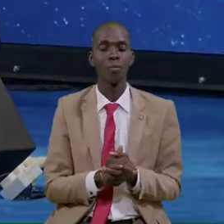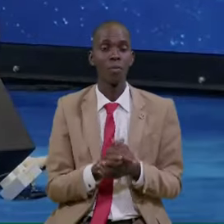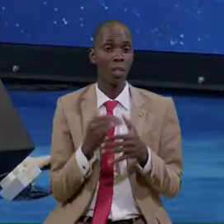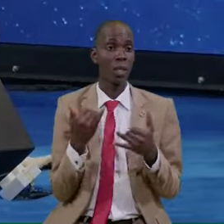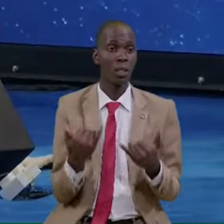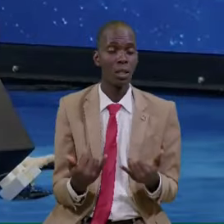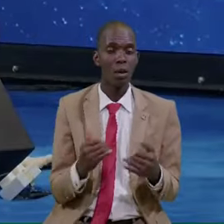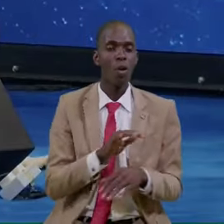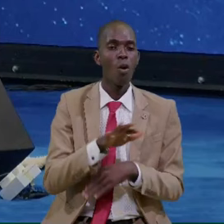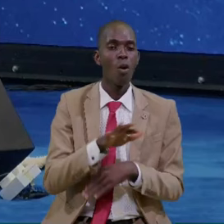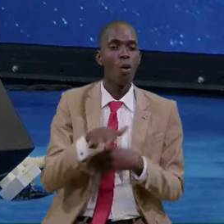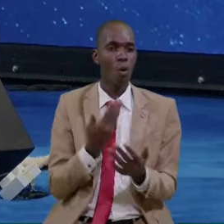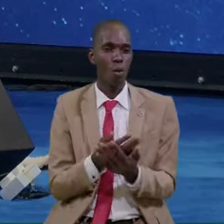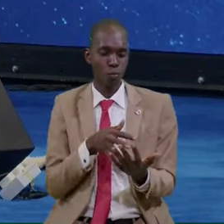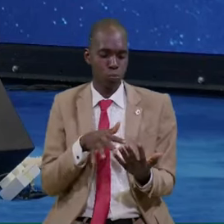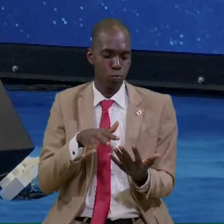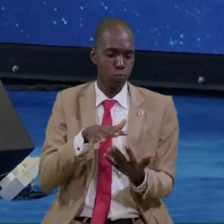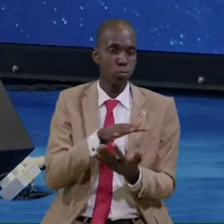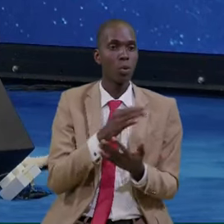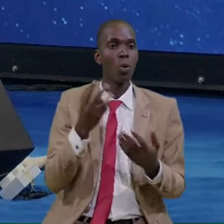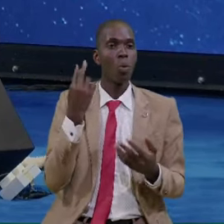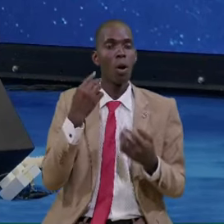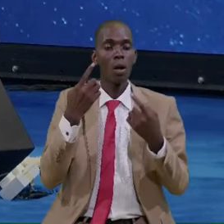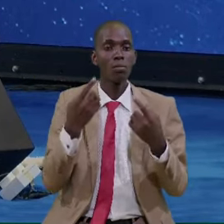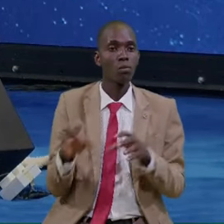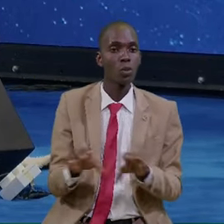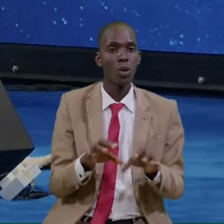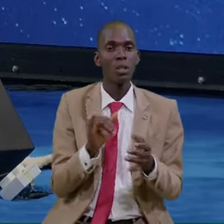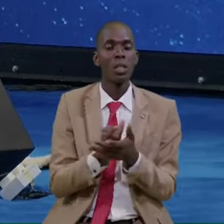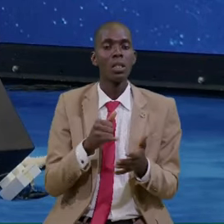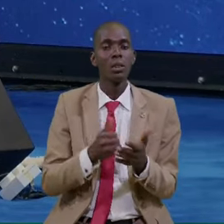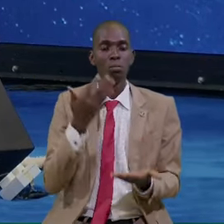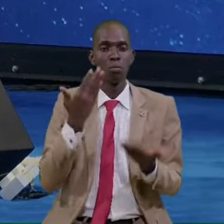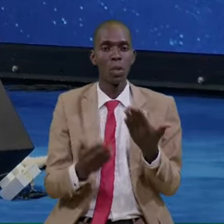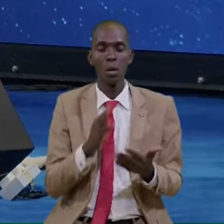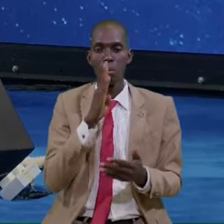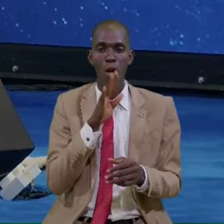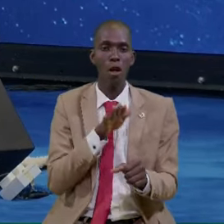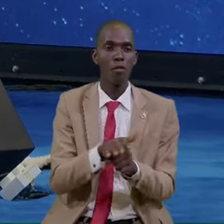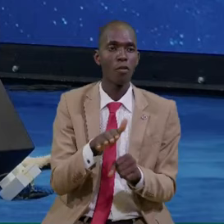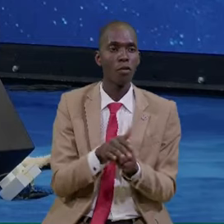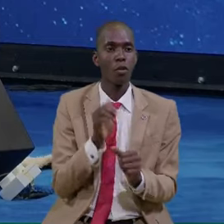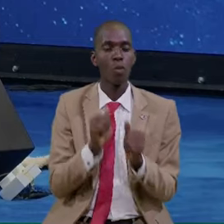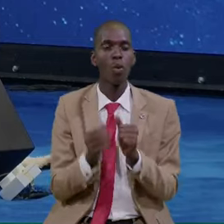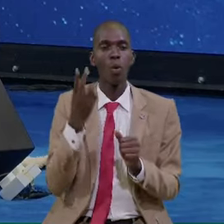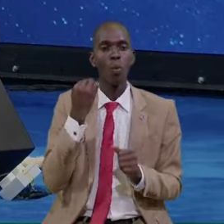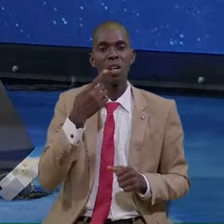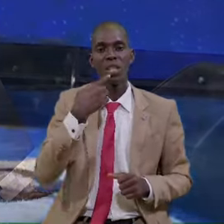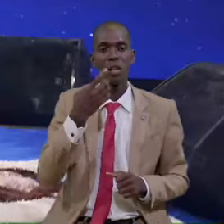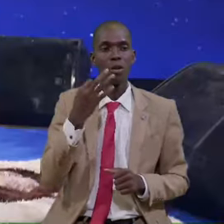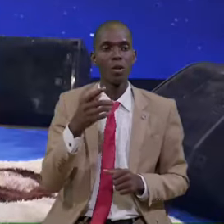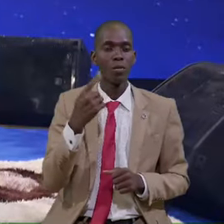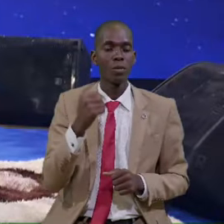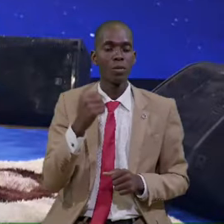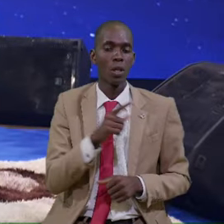all this was done that it might be fulfilled, which was spoken of the Lord